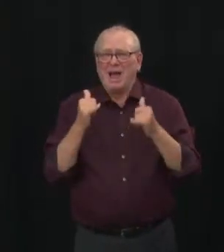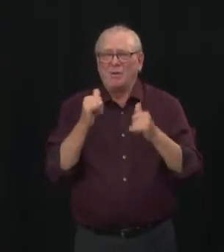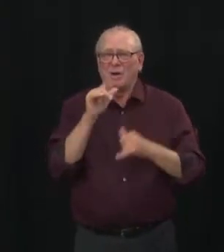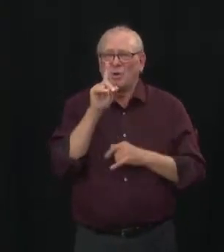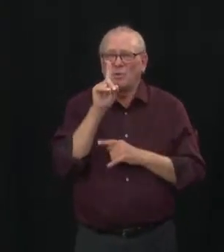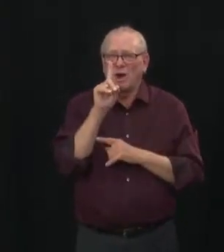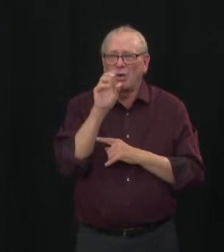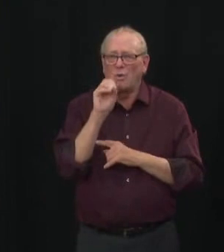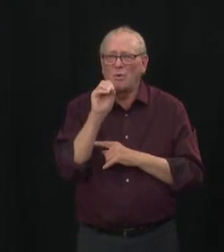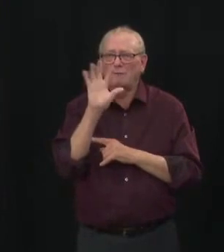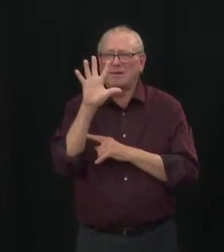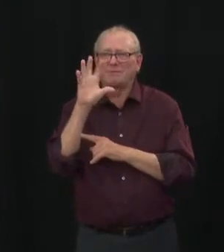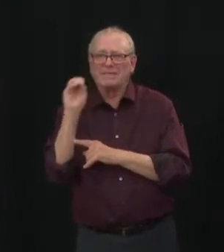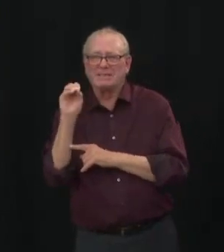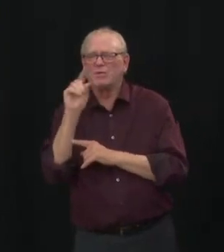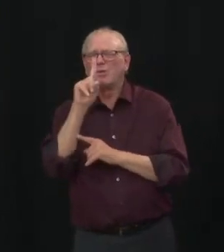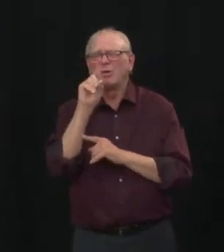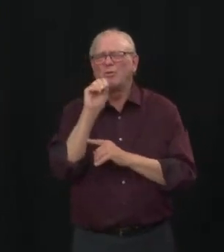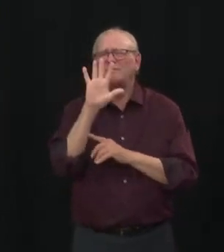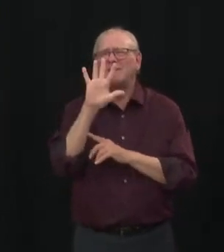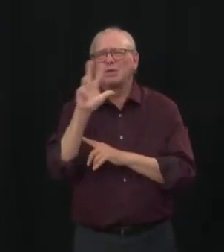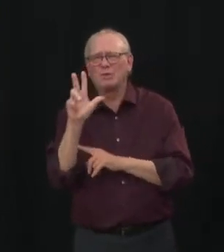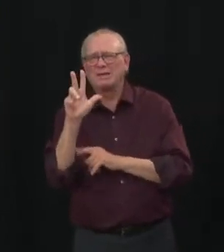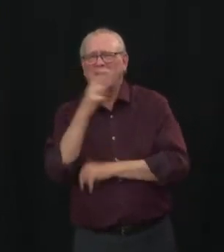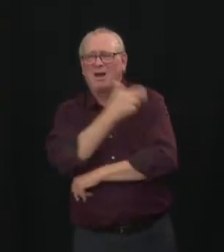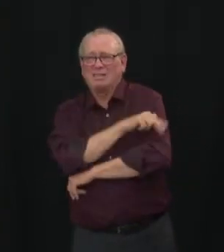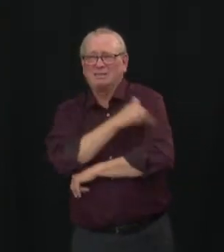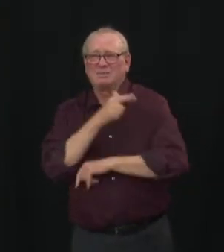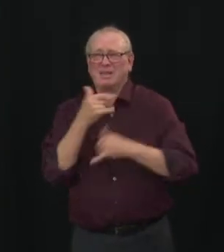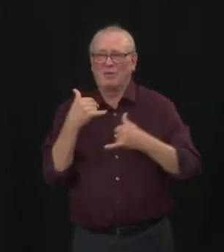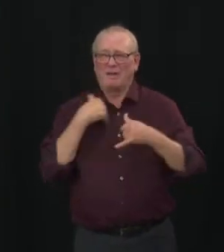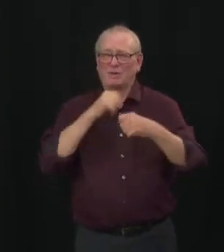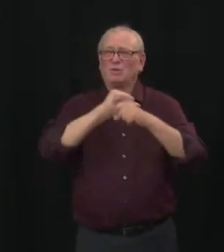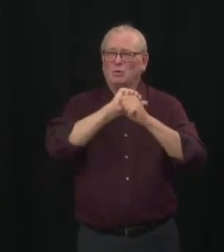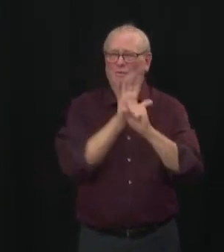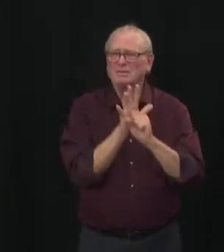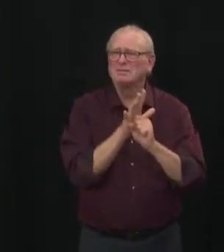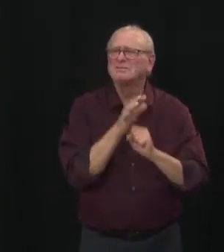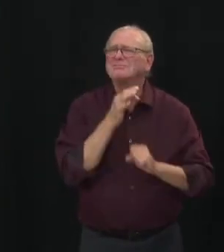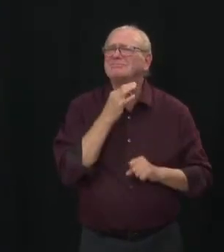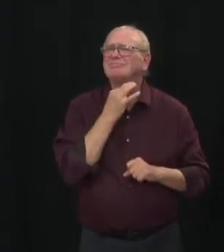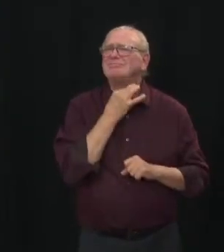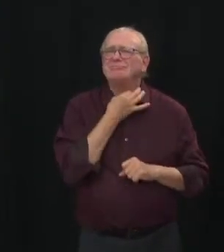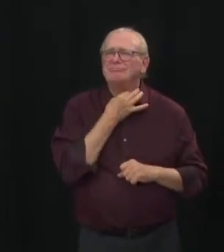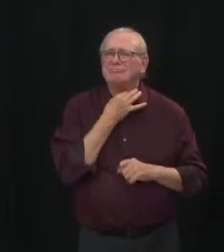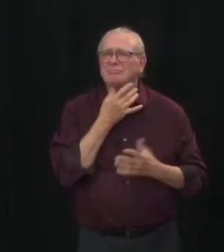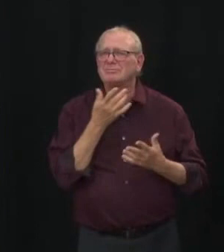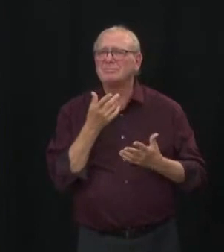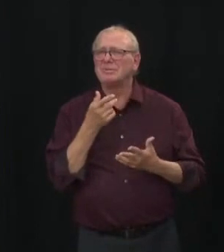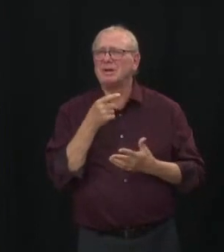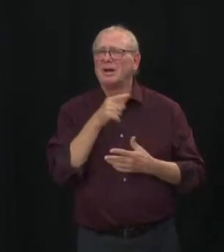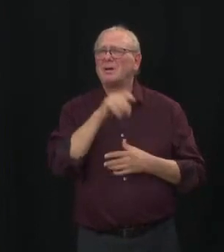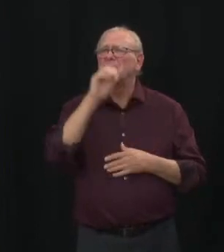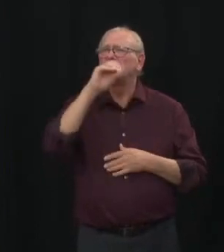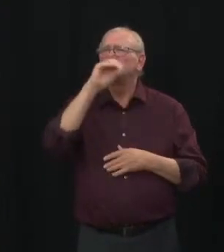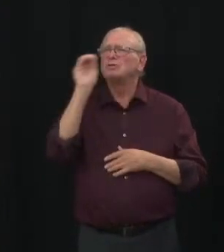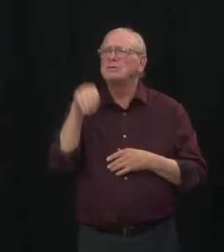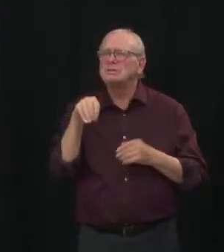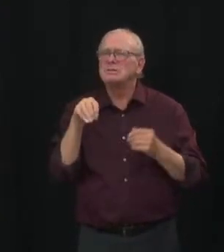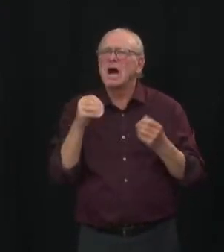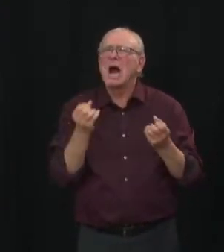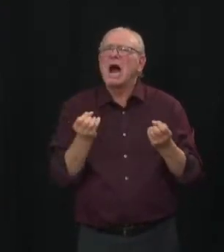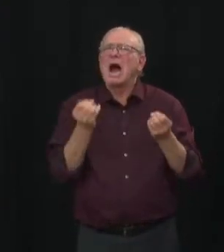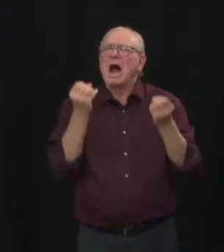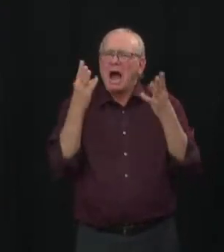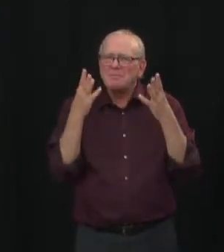Do we have an idea of the percentage or how many of those patients are there because of COVID versus how many are there for other reasons